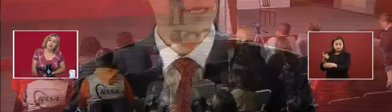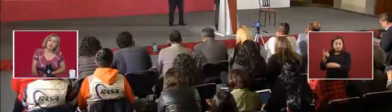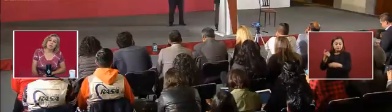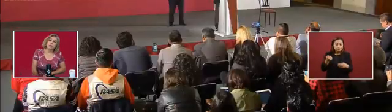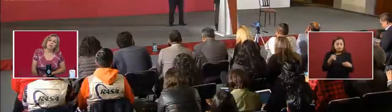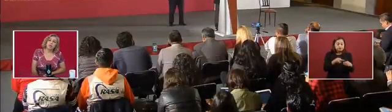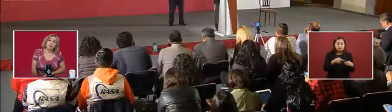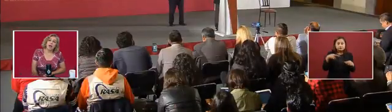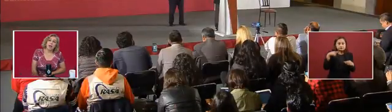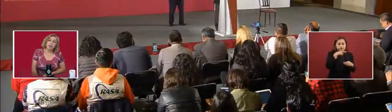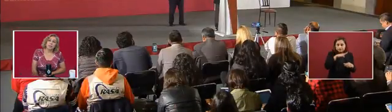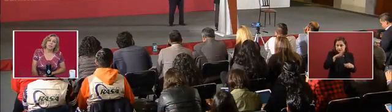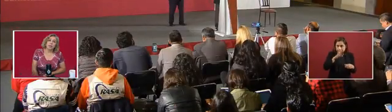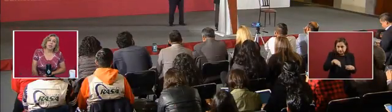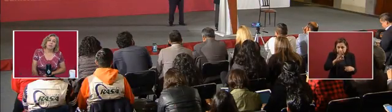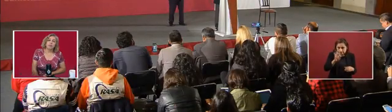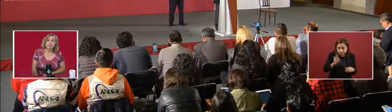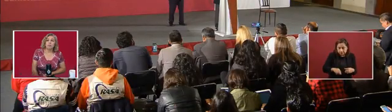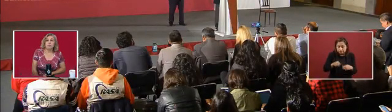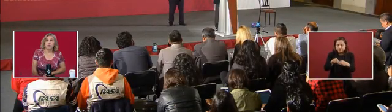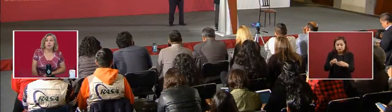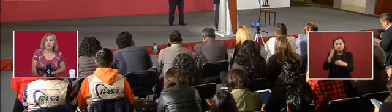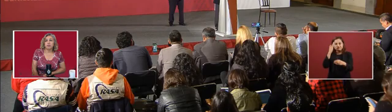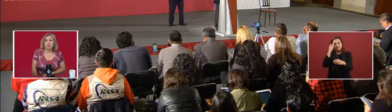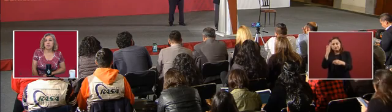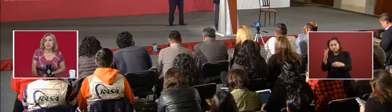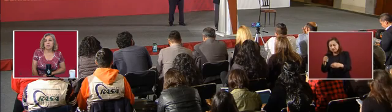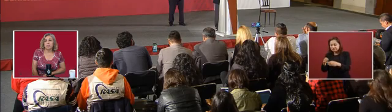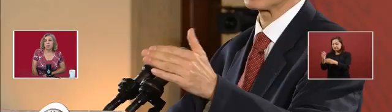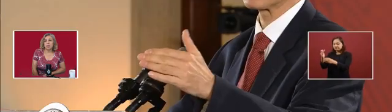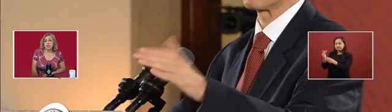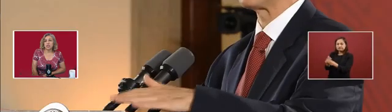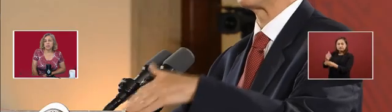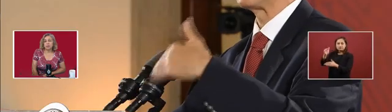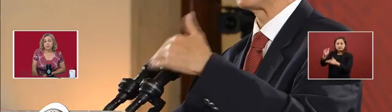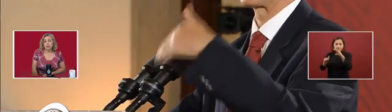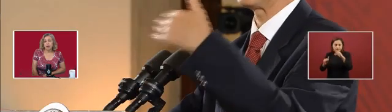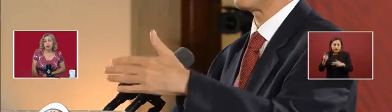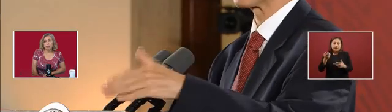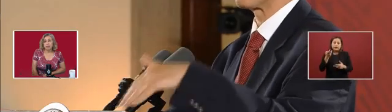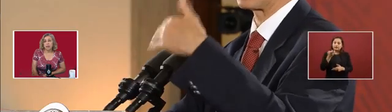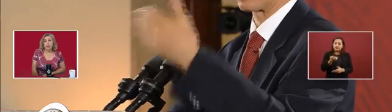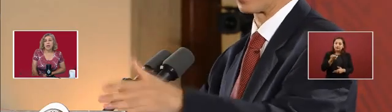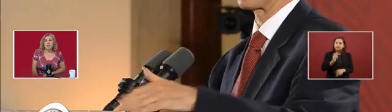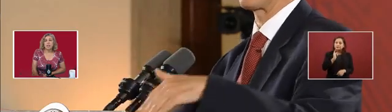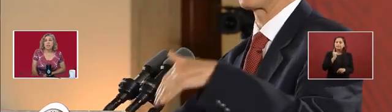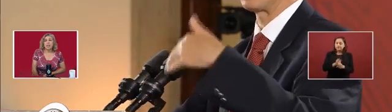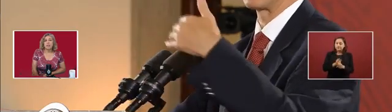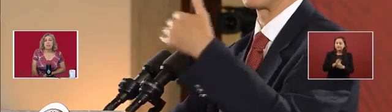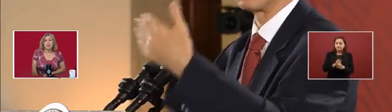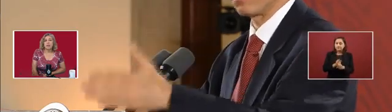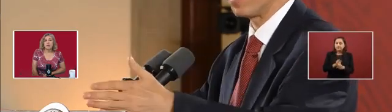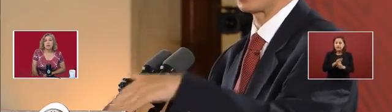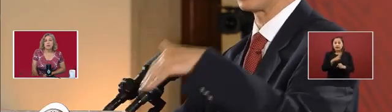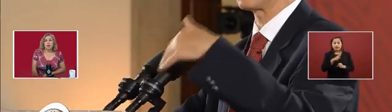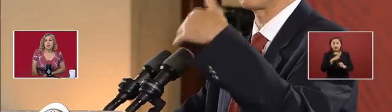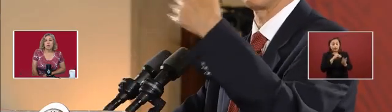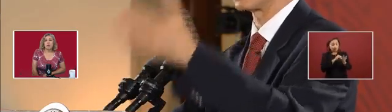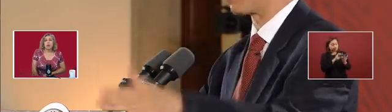laboratory, and you put insecticides in them, like say different kinds, like when you want to compare, and then you measure with